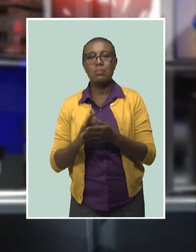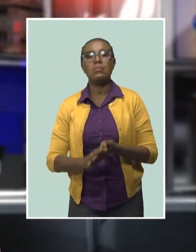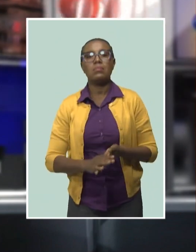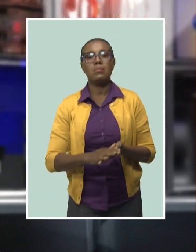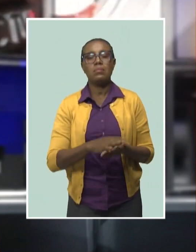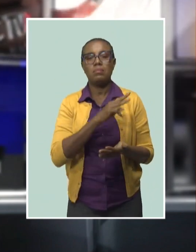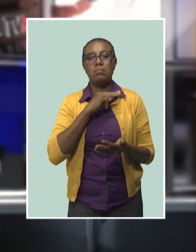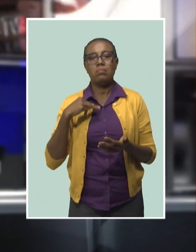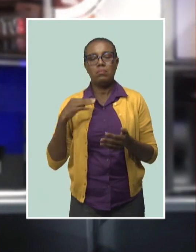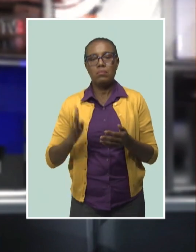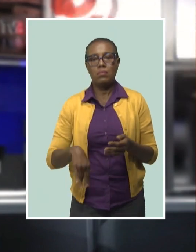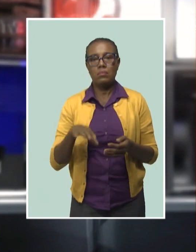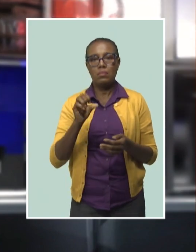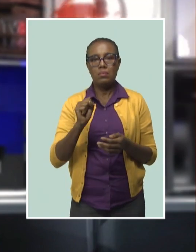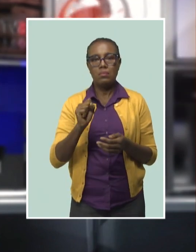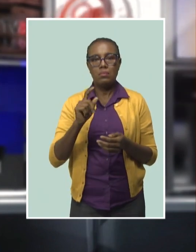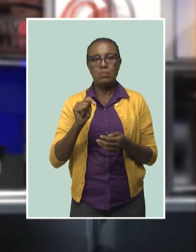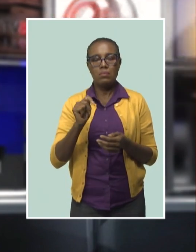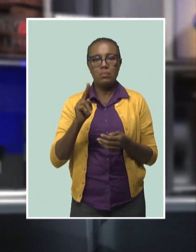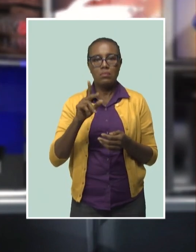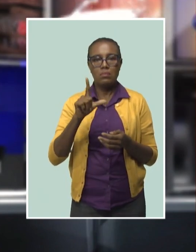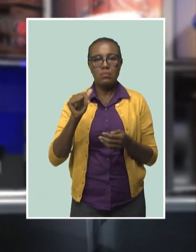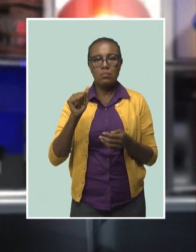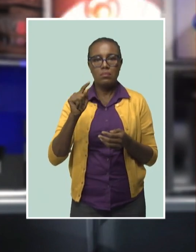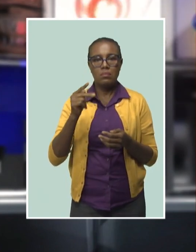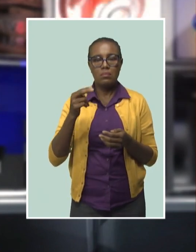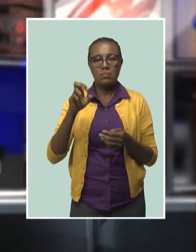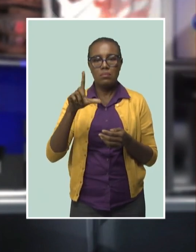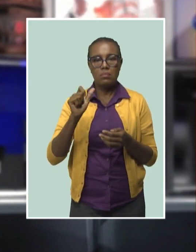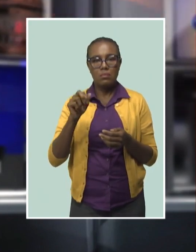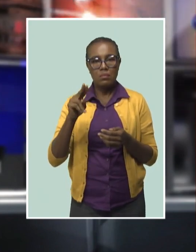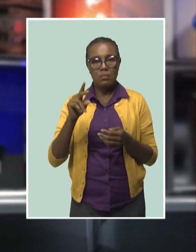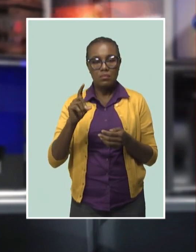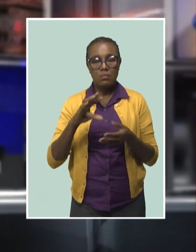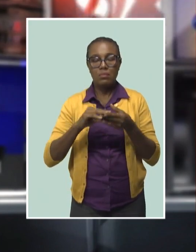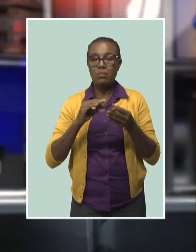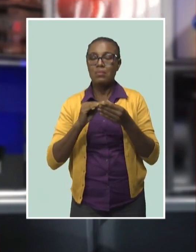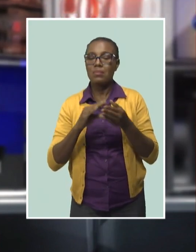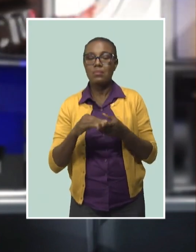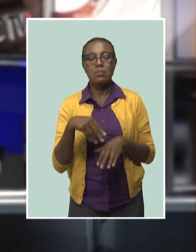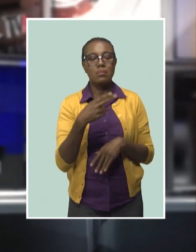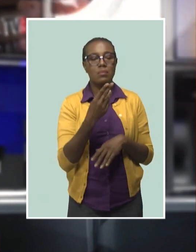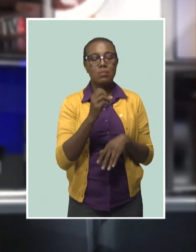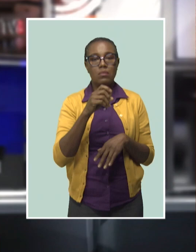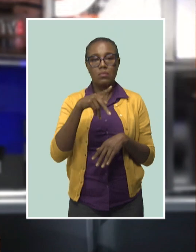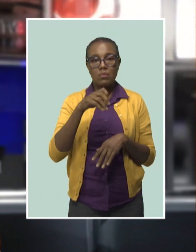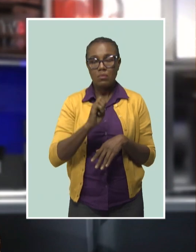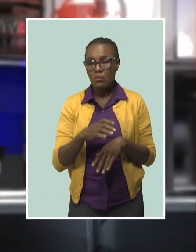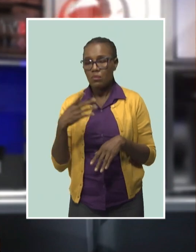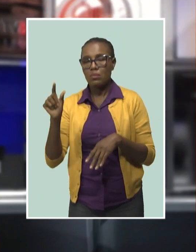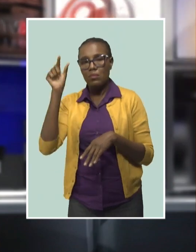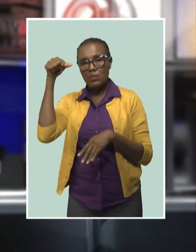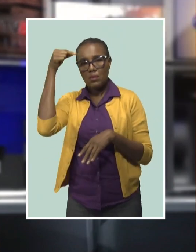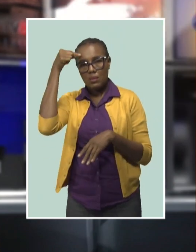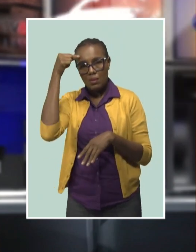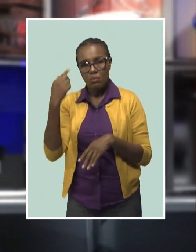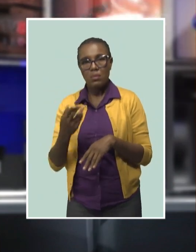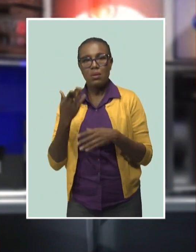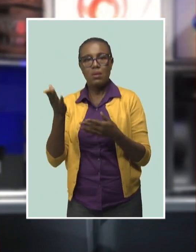Hope. He says it's a commercial state-owned enterprise with government as the lone shareholder and not a private entity.